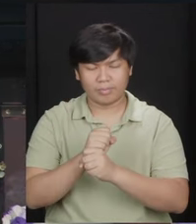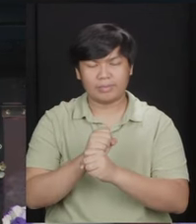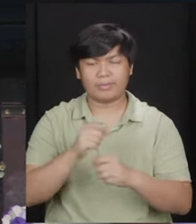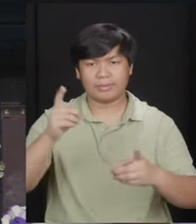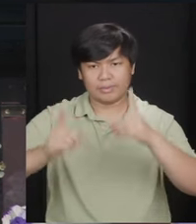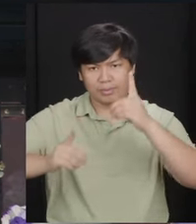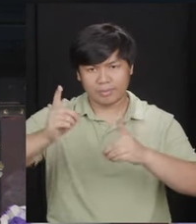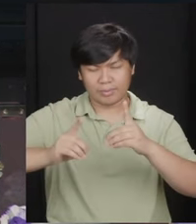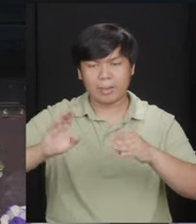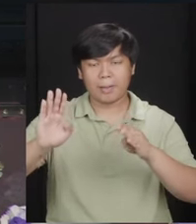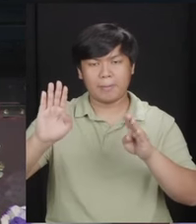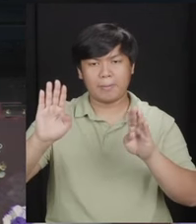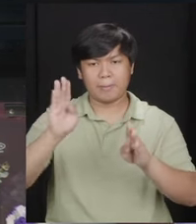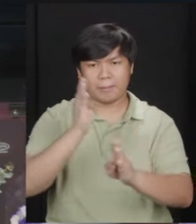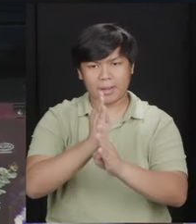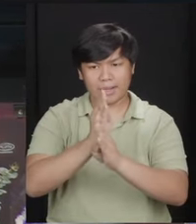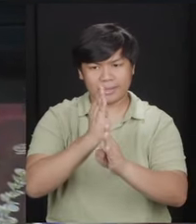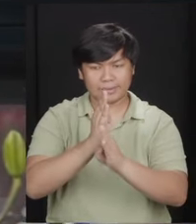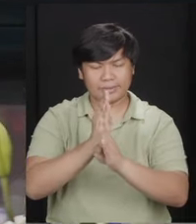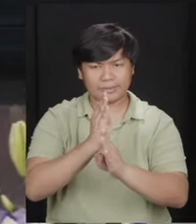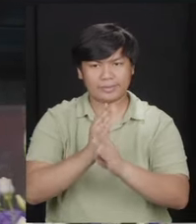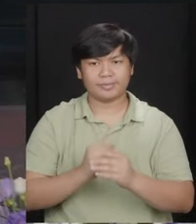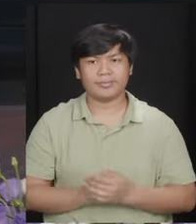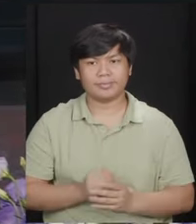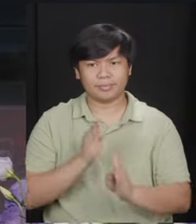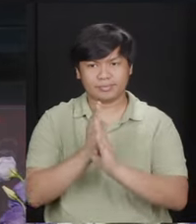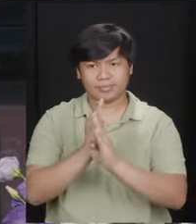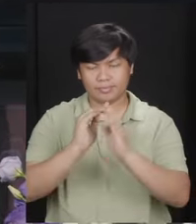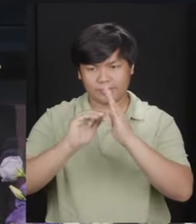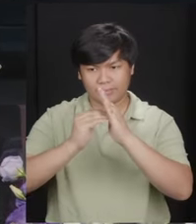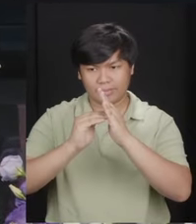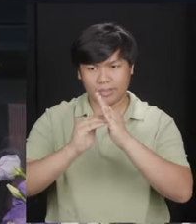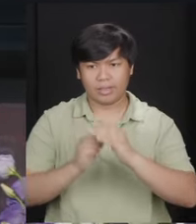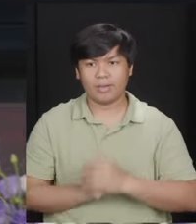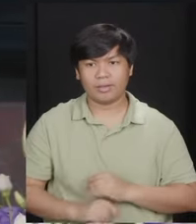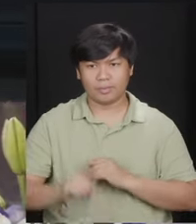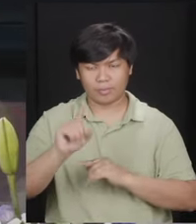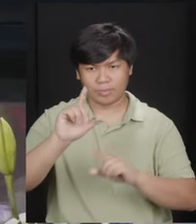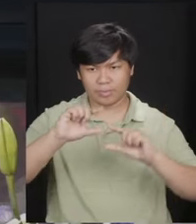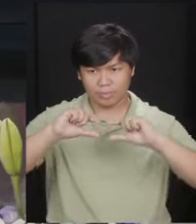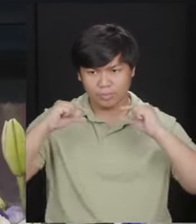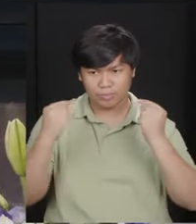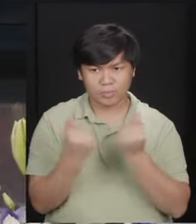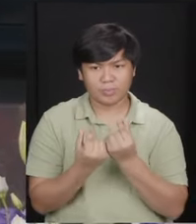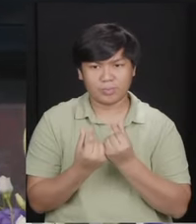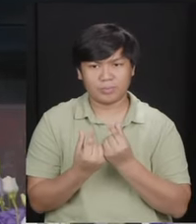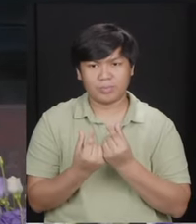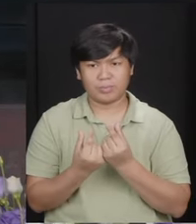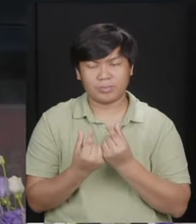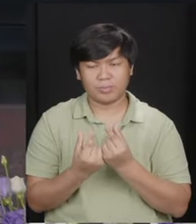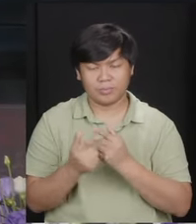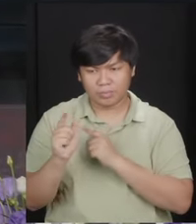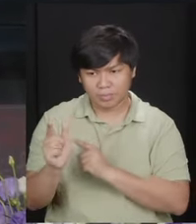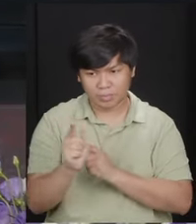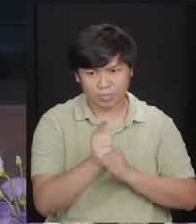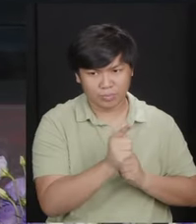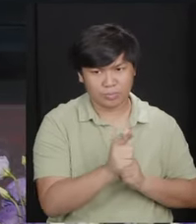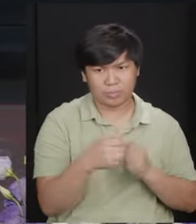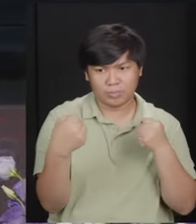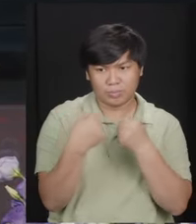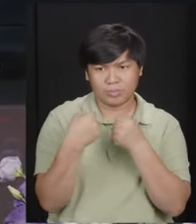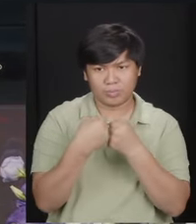Chicago. So while I was driving that bus, one day a group of gang members entered the